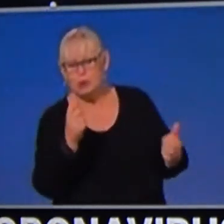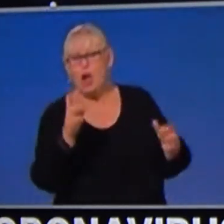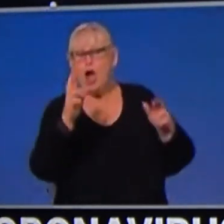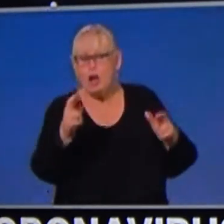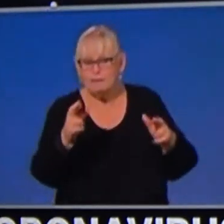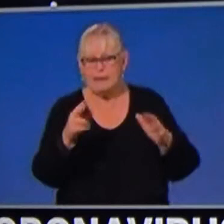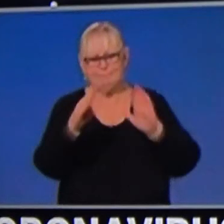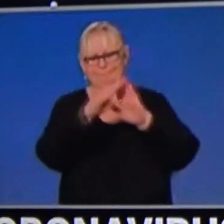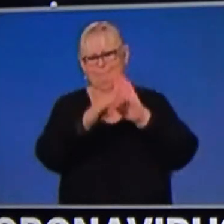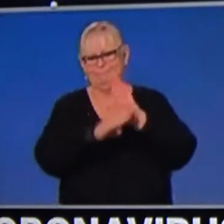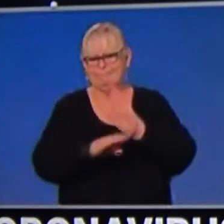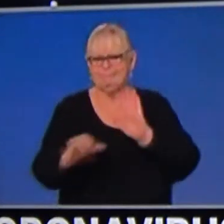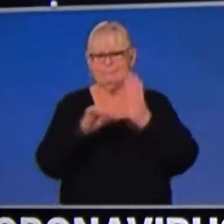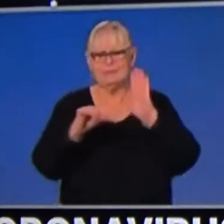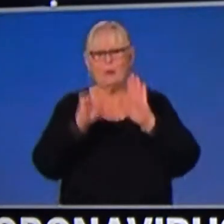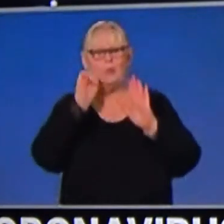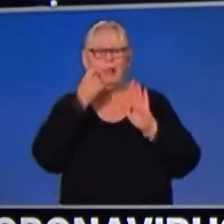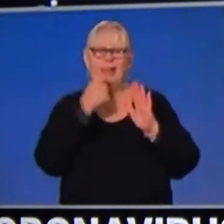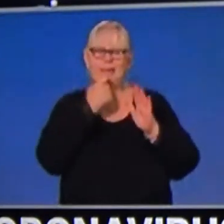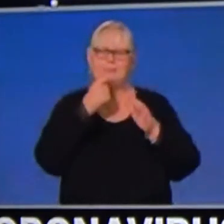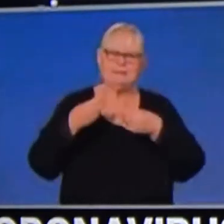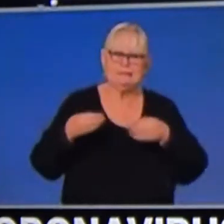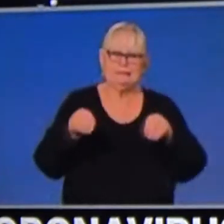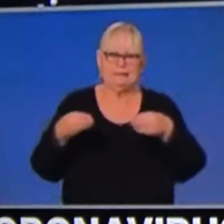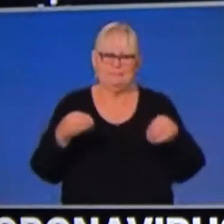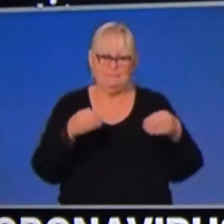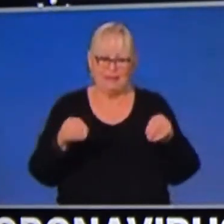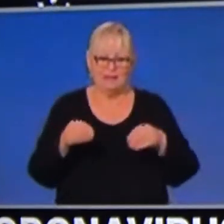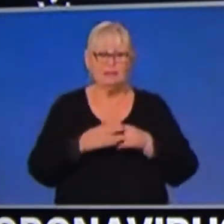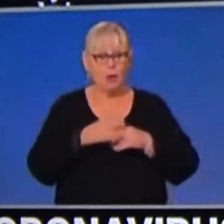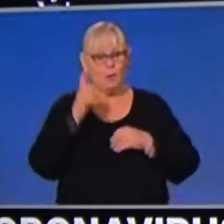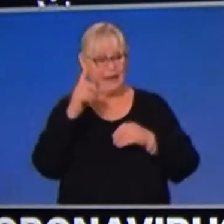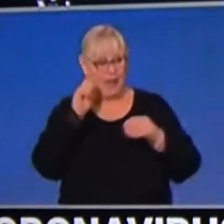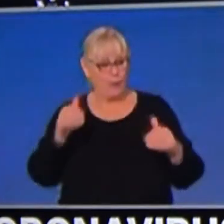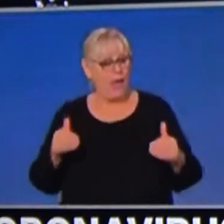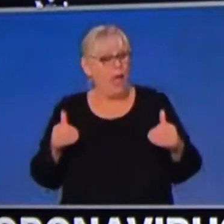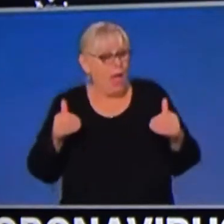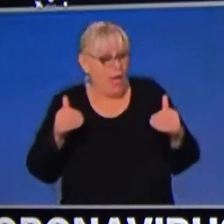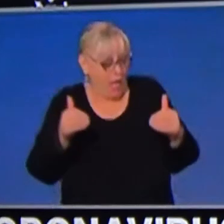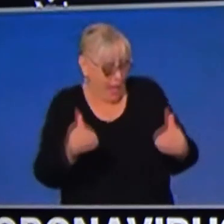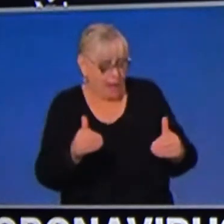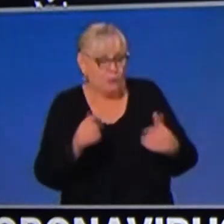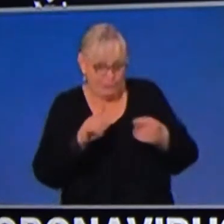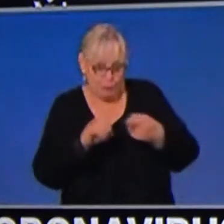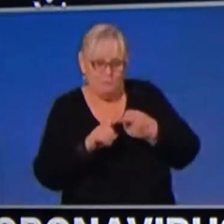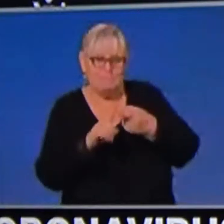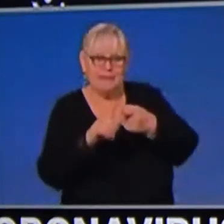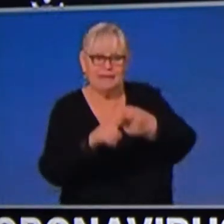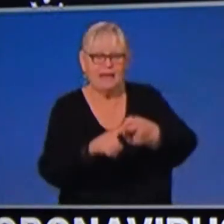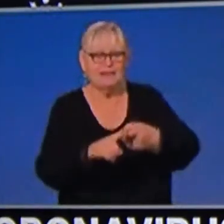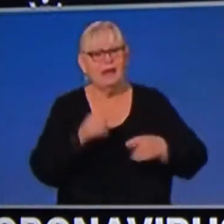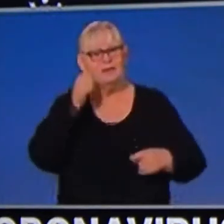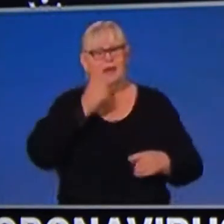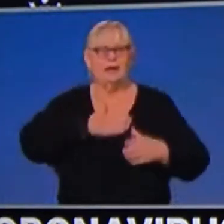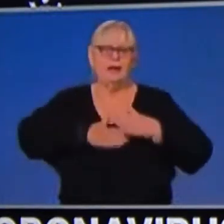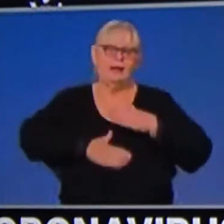those restrictions. And we've stayed ahead of it. We've got to keep ahead of it. We can't allow our patience to wear off.